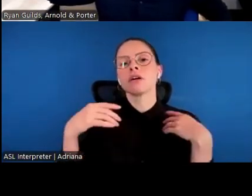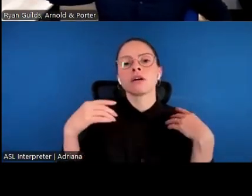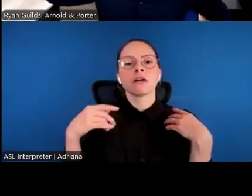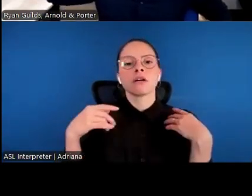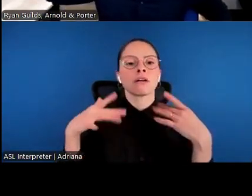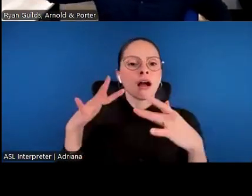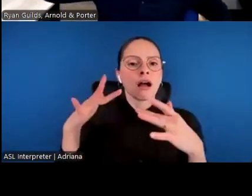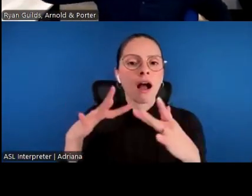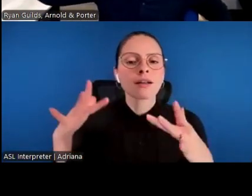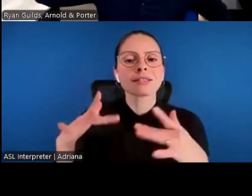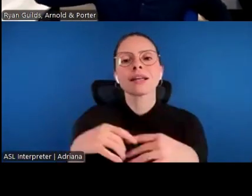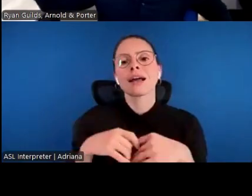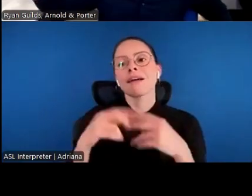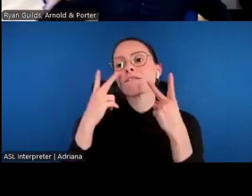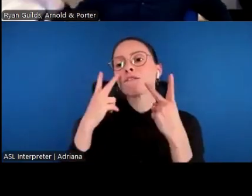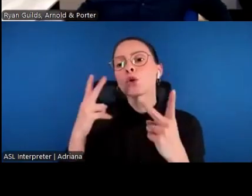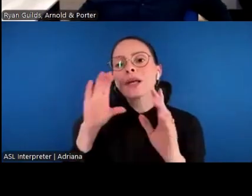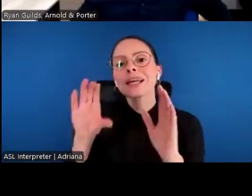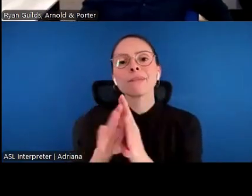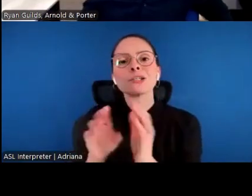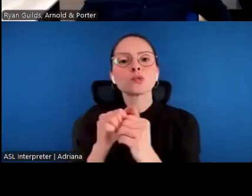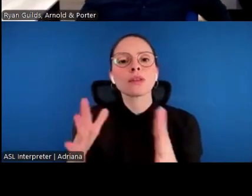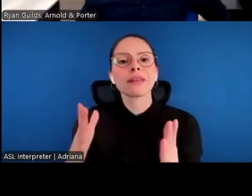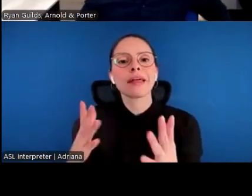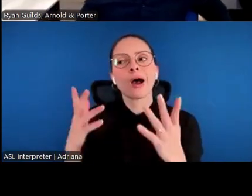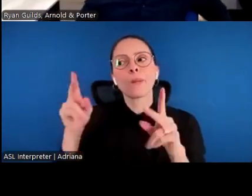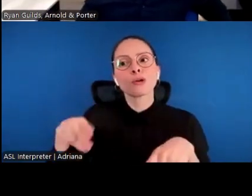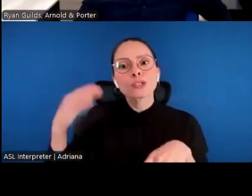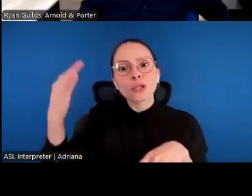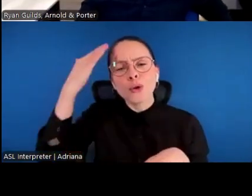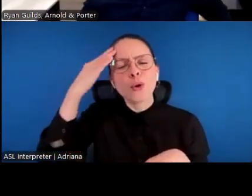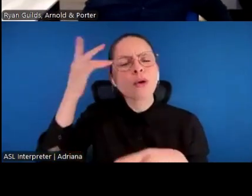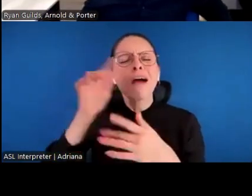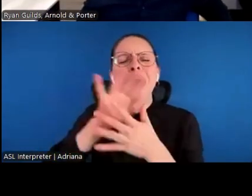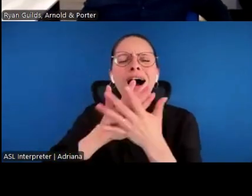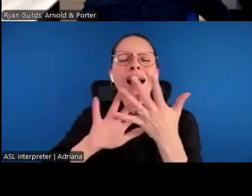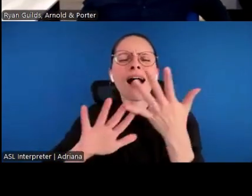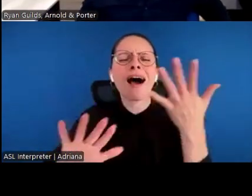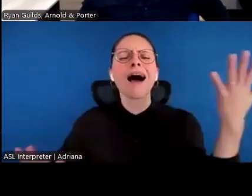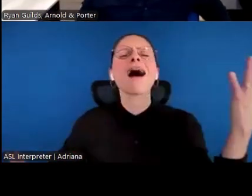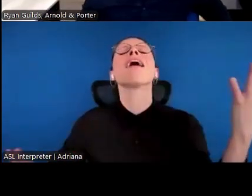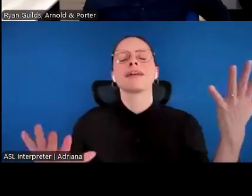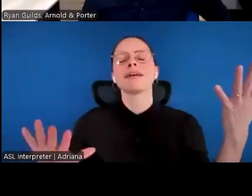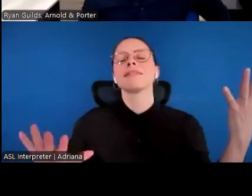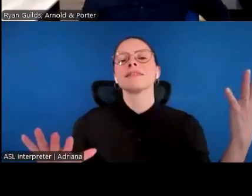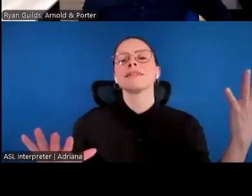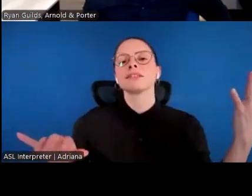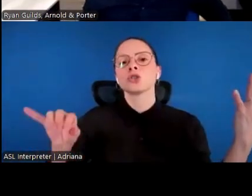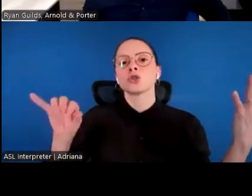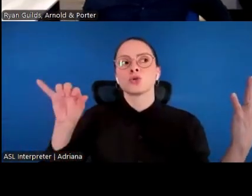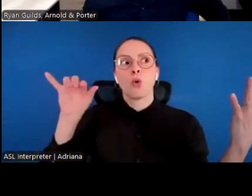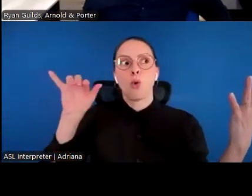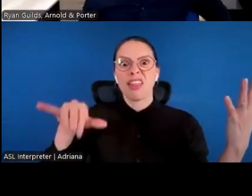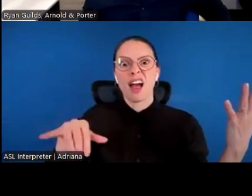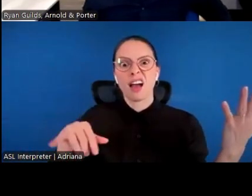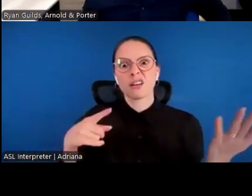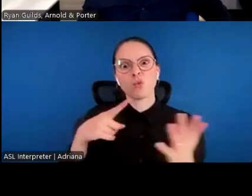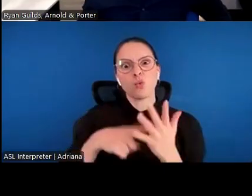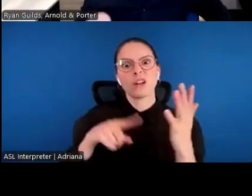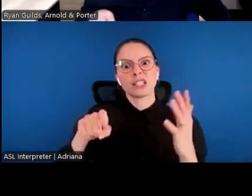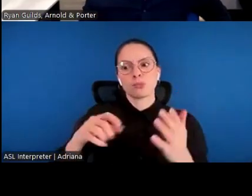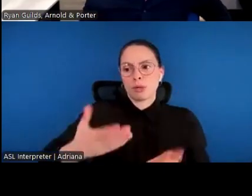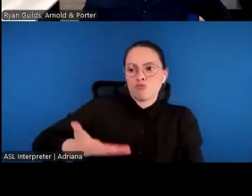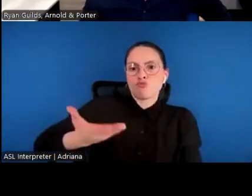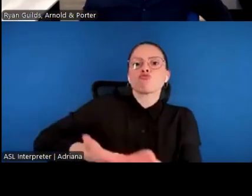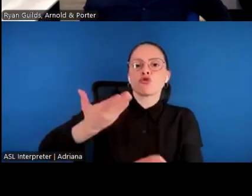viewing images without a person's knowledge. There's a variety of charges within the articles, and that's really what needs to be proven by the government beyond a reasonable doubt. Not